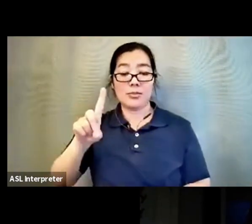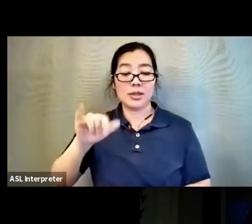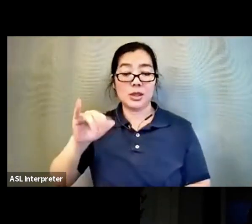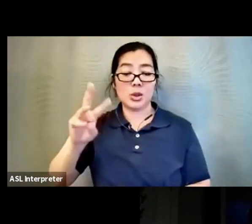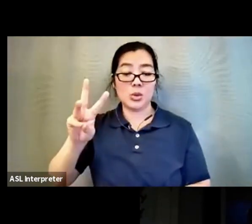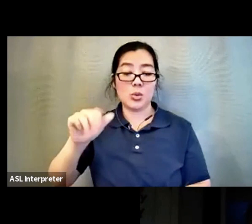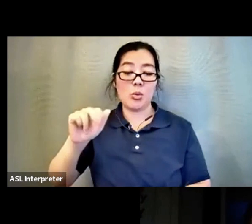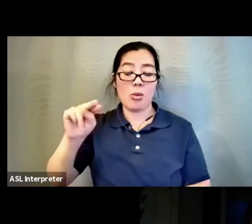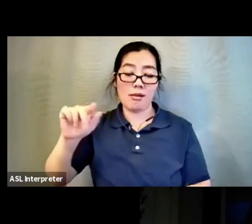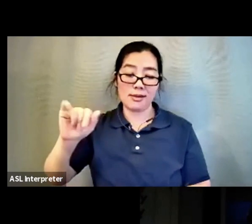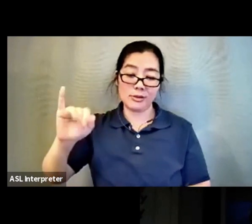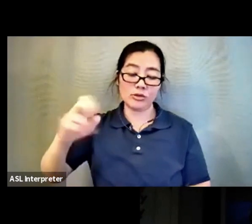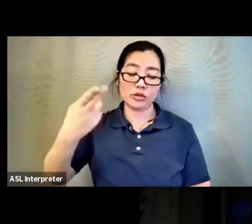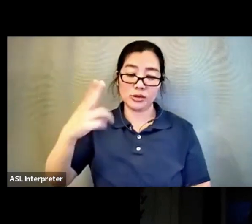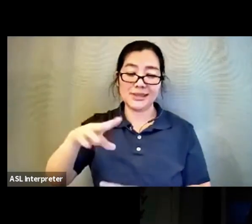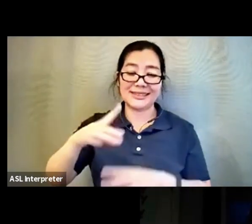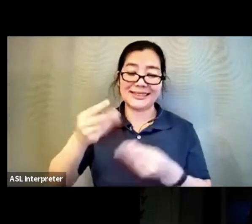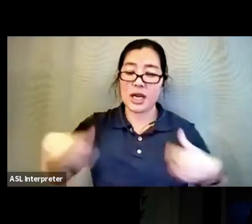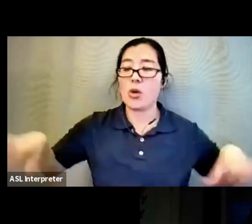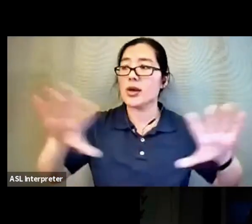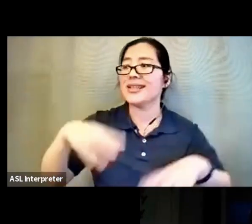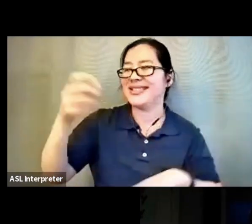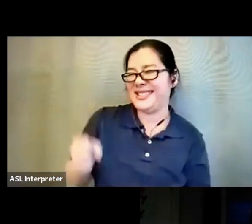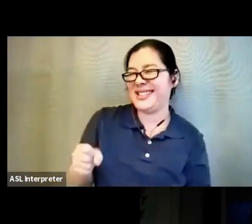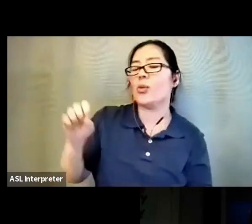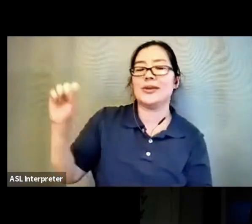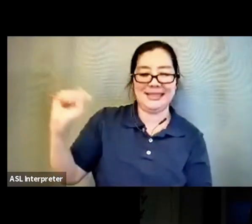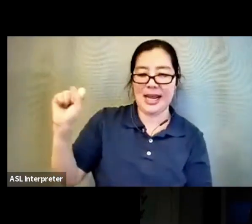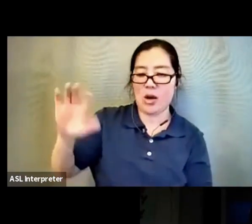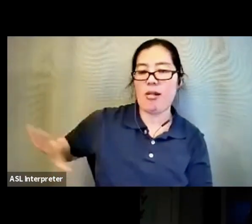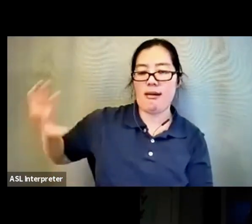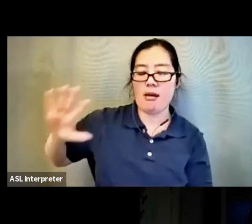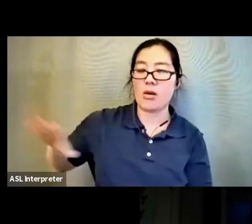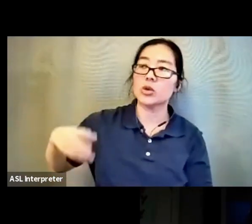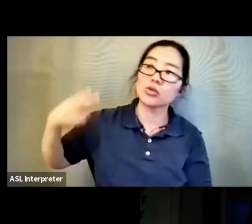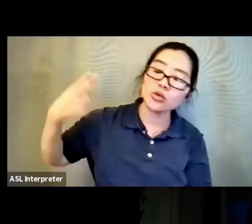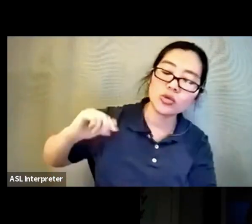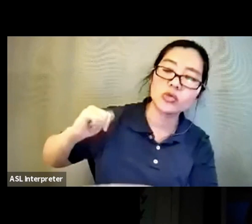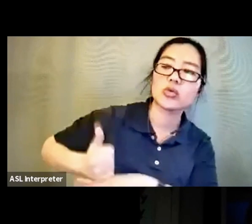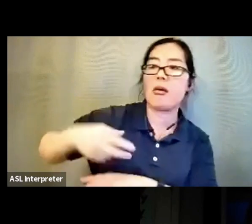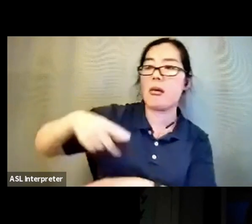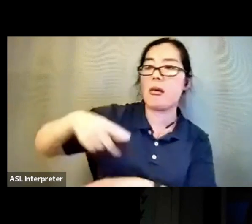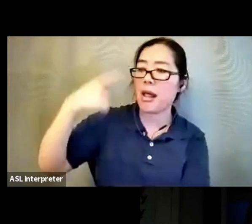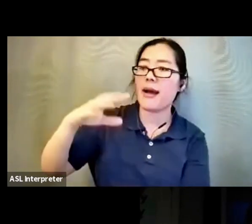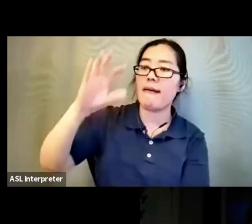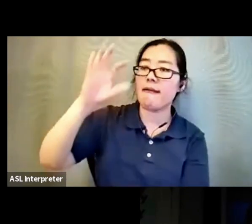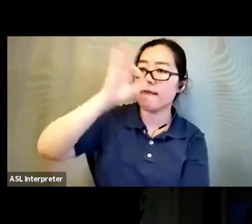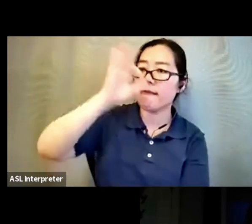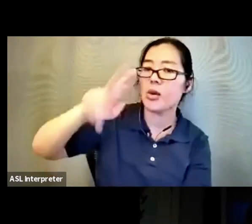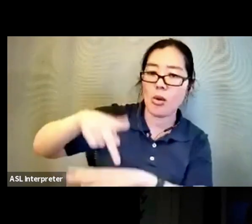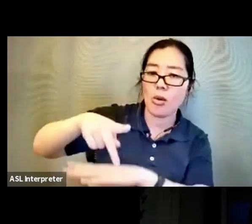chat. In South Seattle, historically Black, Filipino, and broke neighborhood, but still